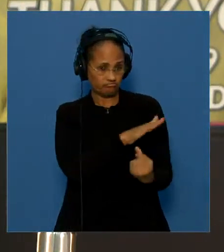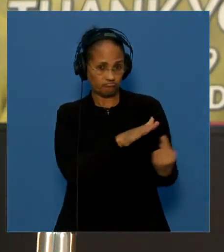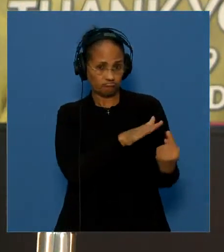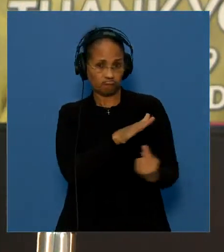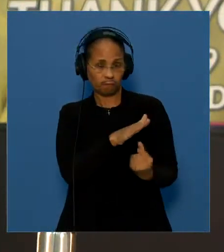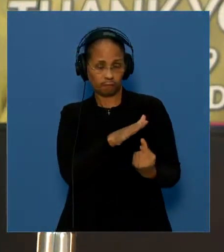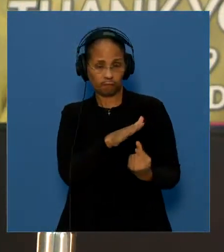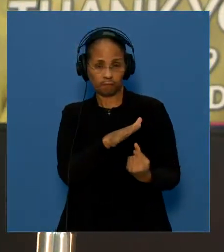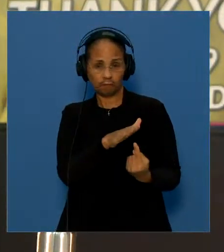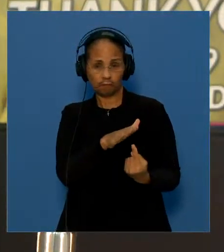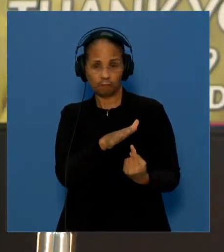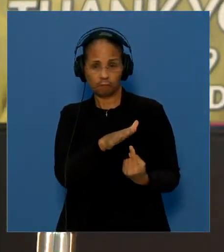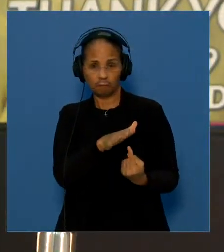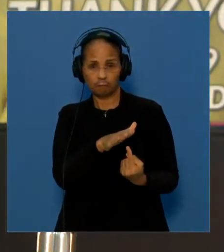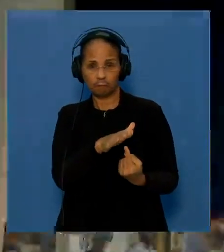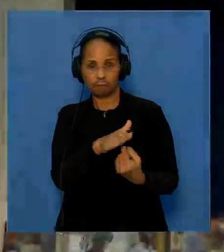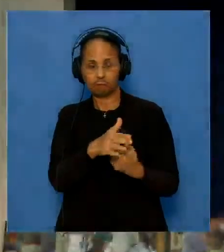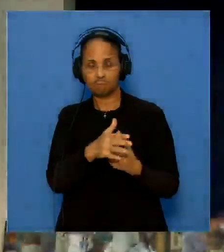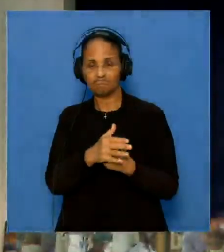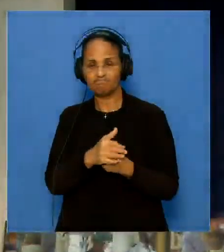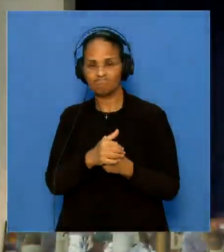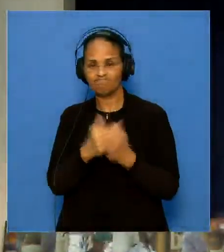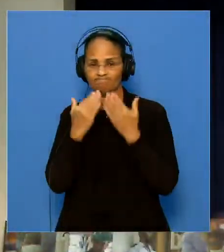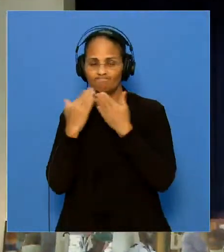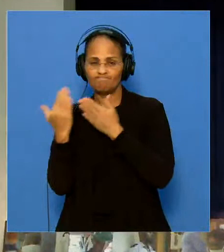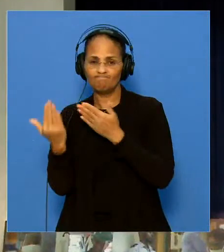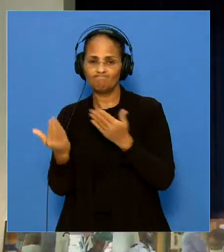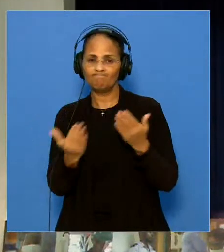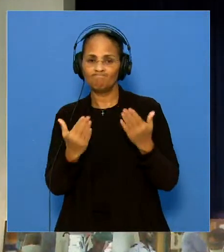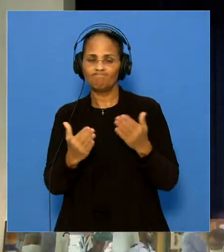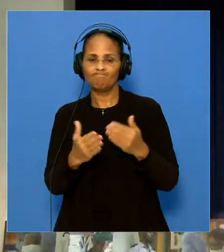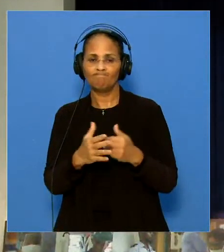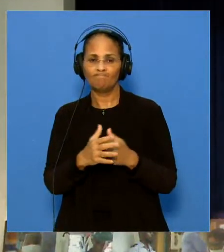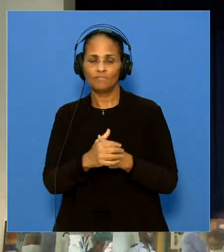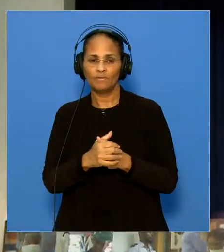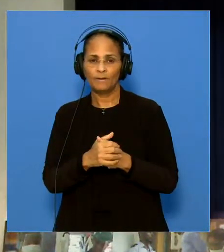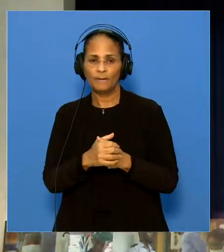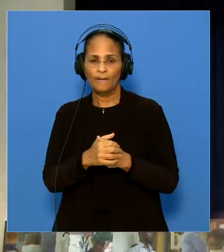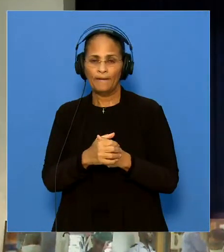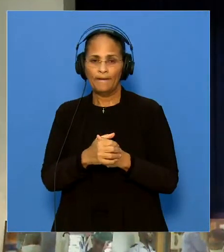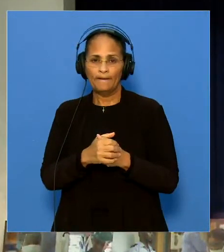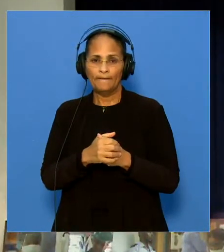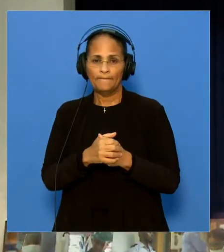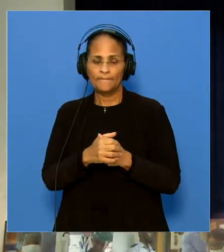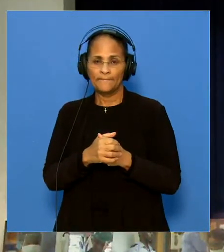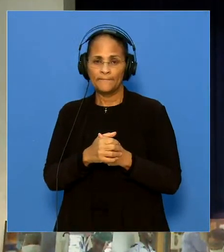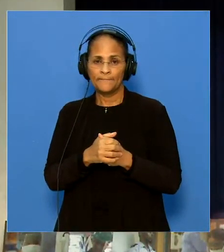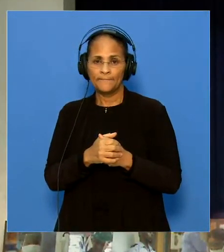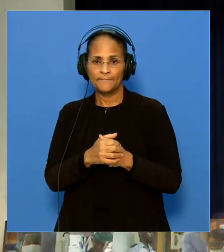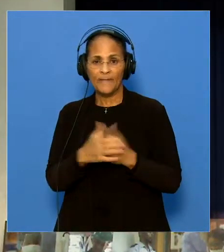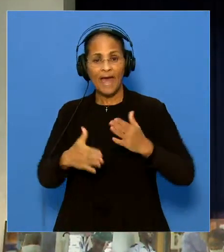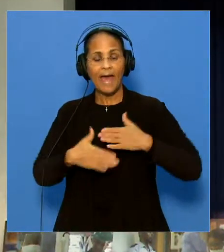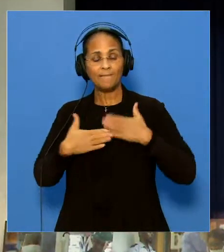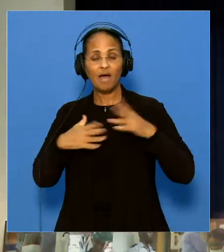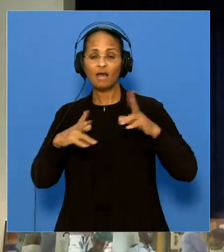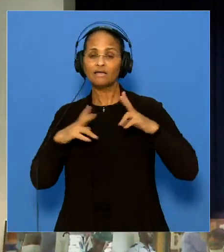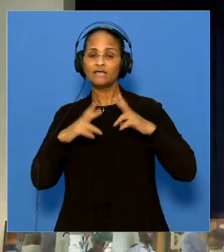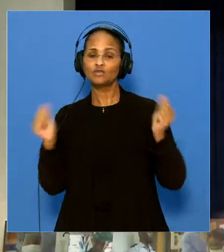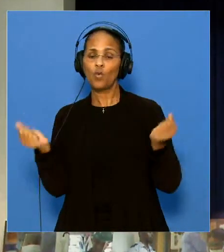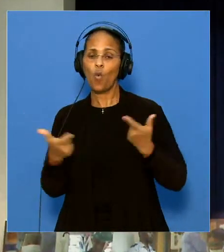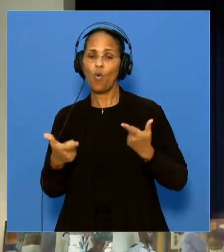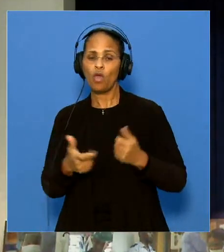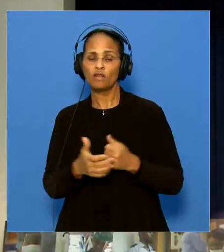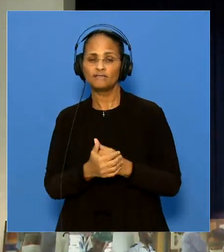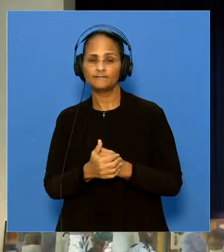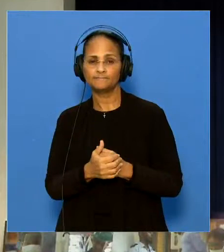spread. Okay. All right. Thank you. Thank you. Thank you. And happy holidays to you all. Thank